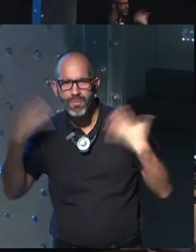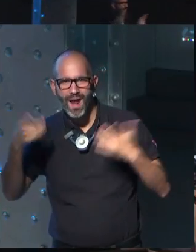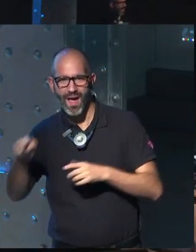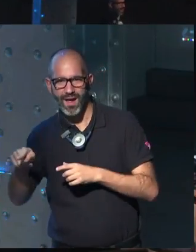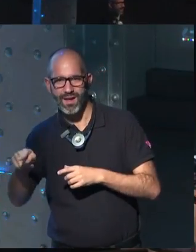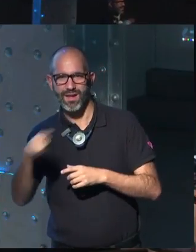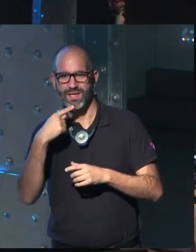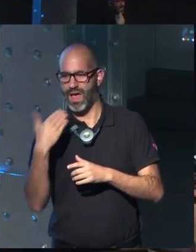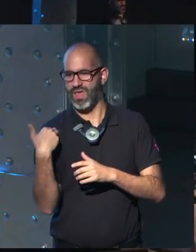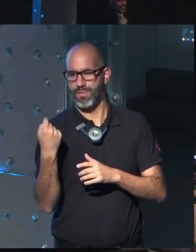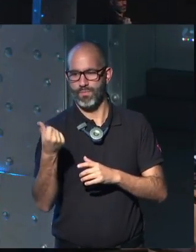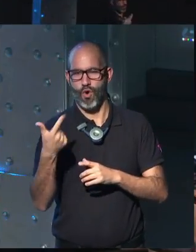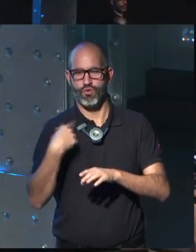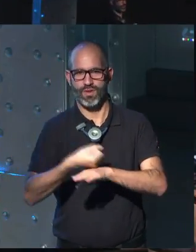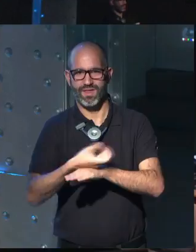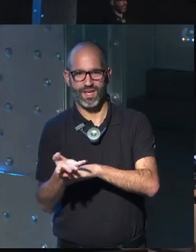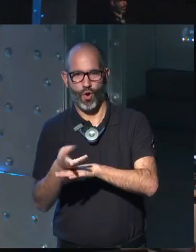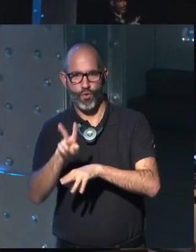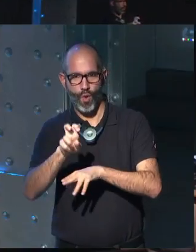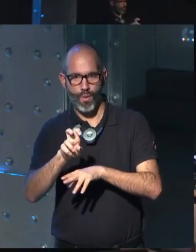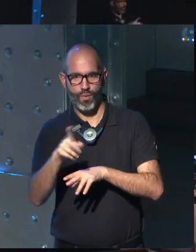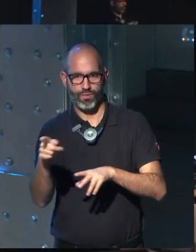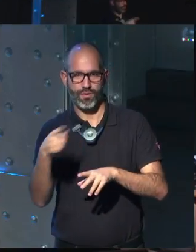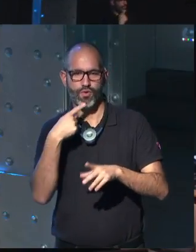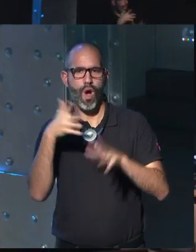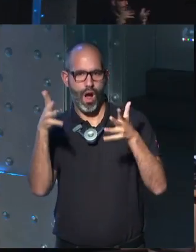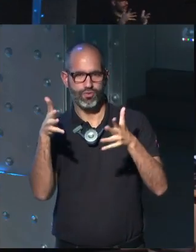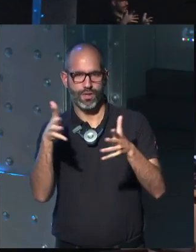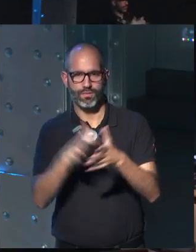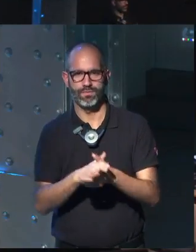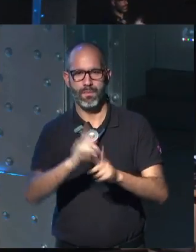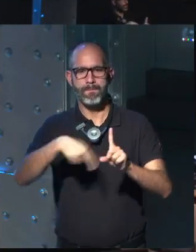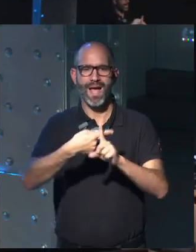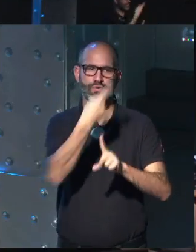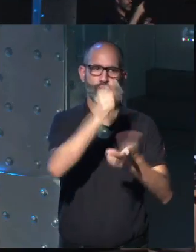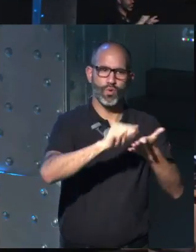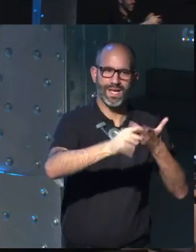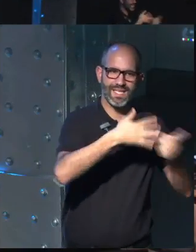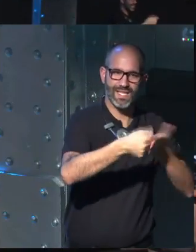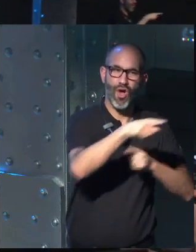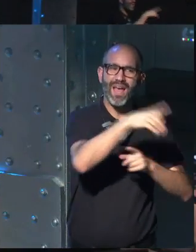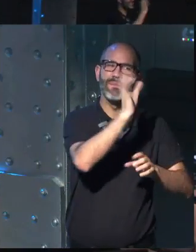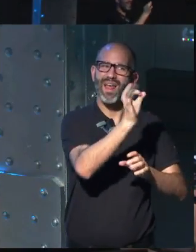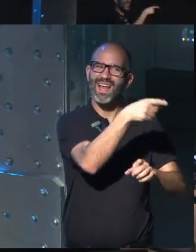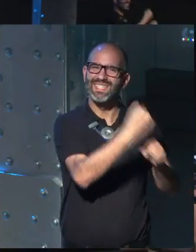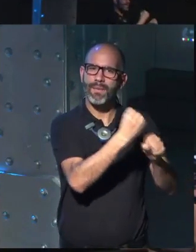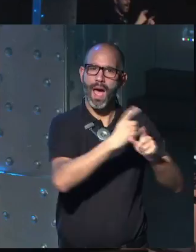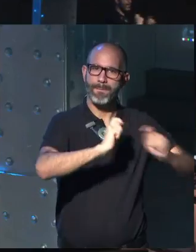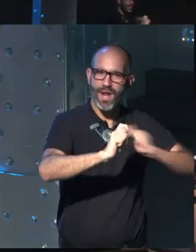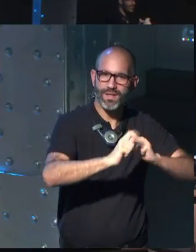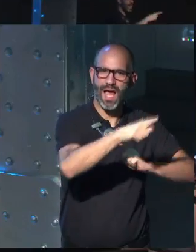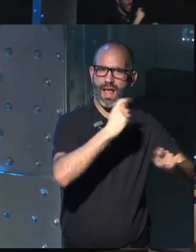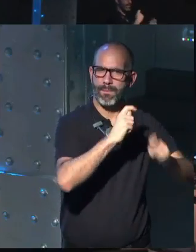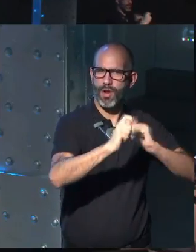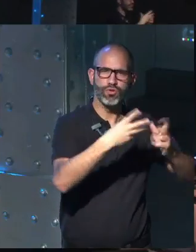musician from Pájaro Sunrise. He's just brought out a new record, which I can heartily recommend. And a writer who's really a journalist,